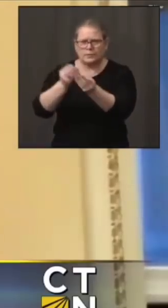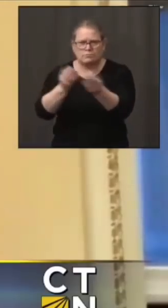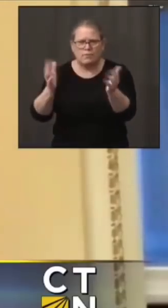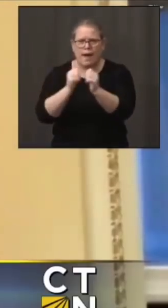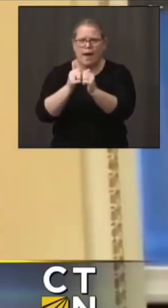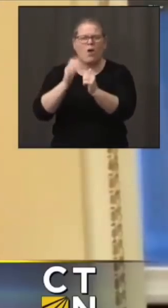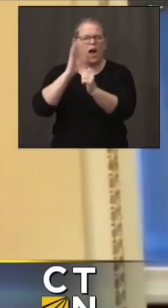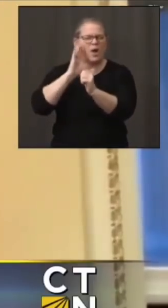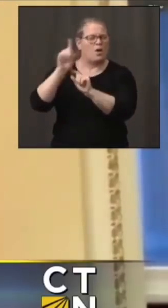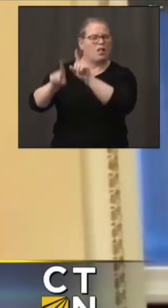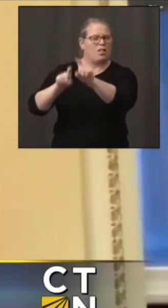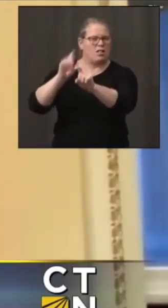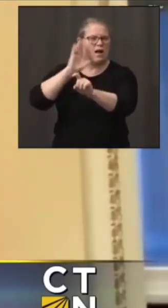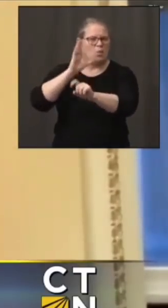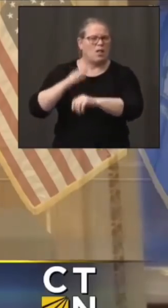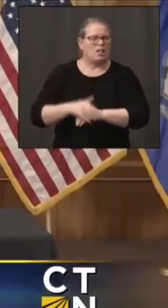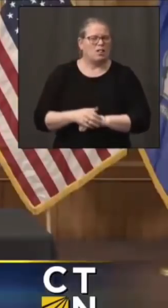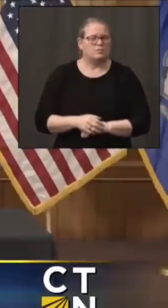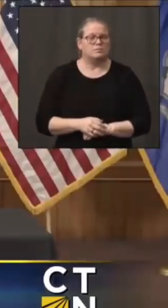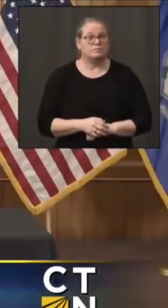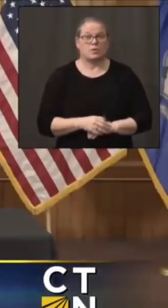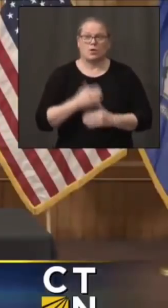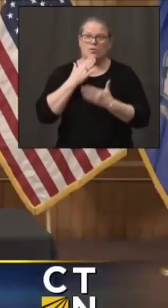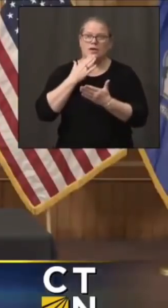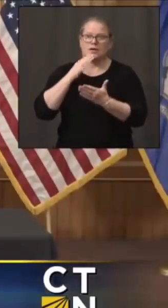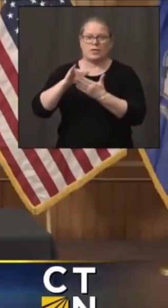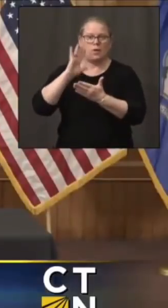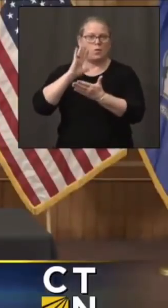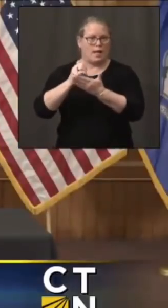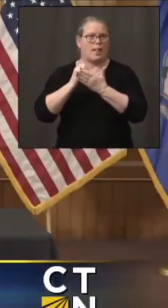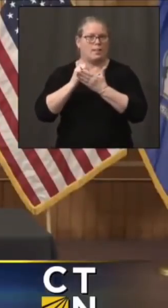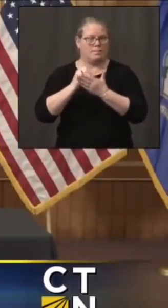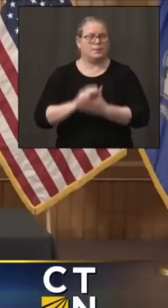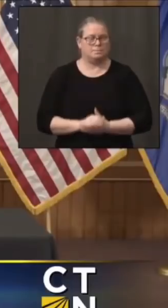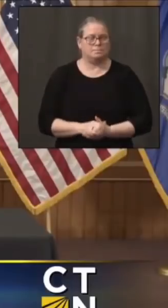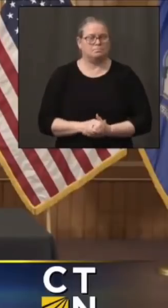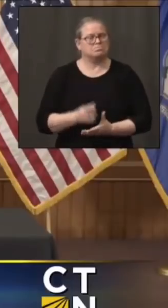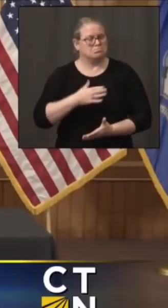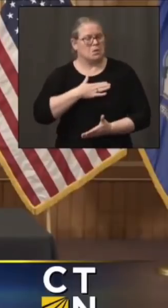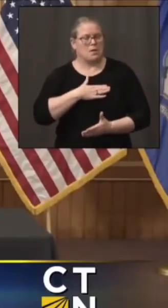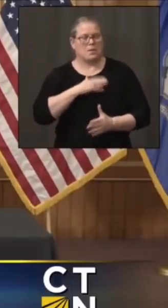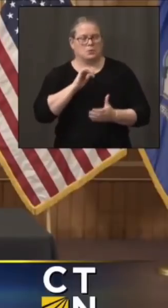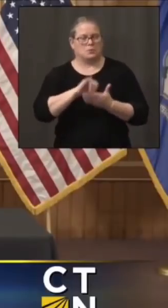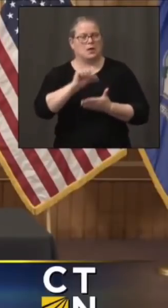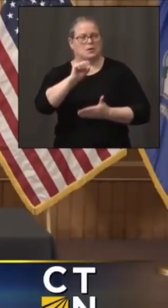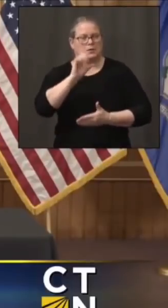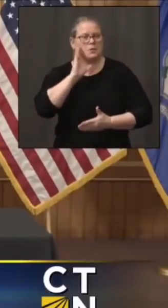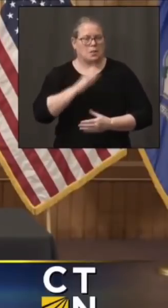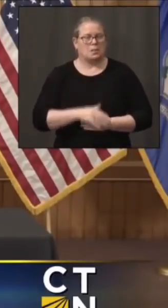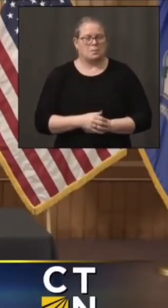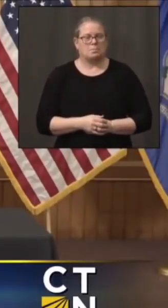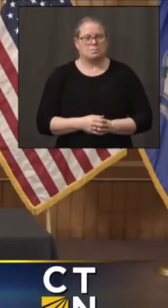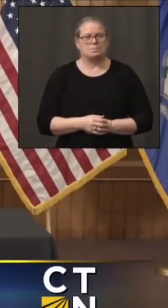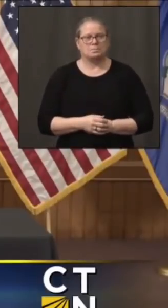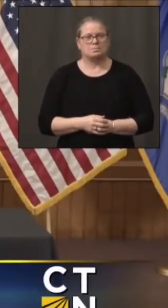would work. No, thank you. That'd be helpful. Sure. Be very, very happy to do that.